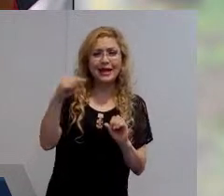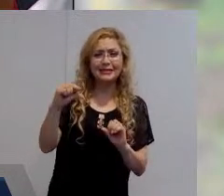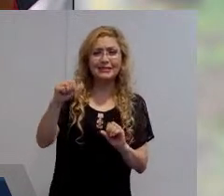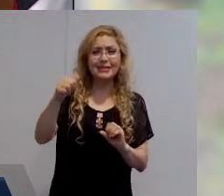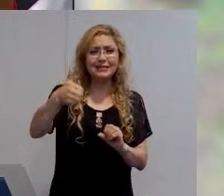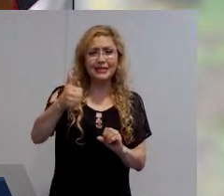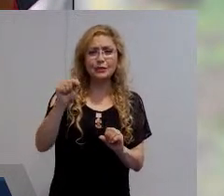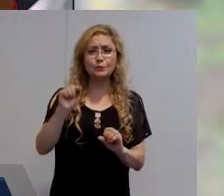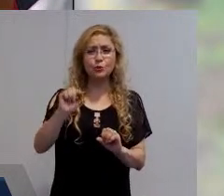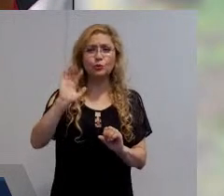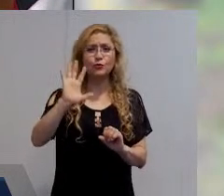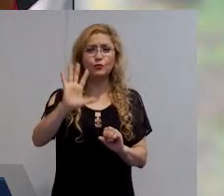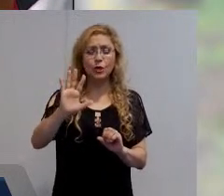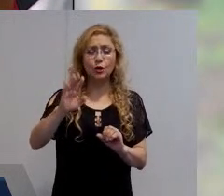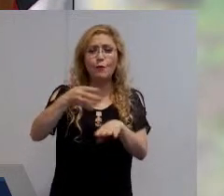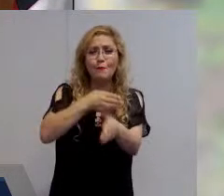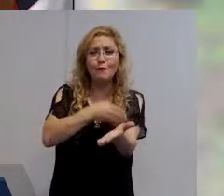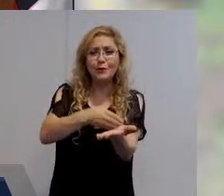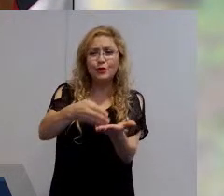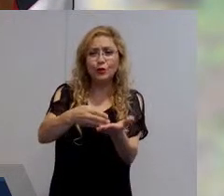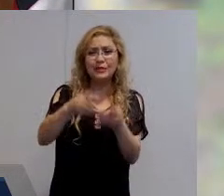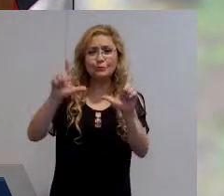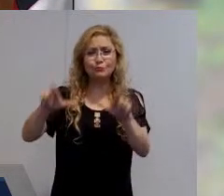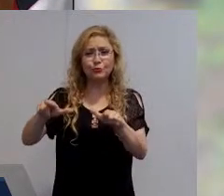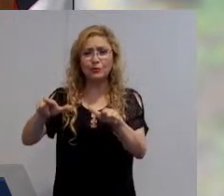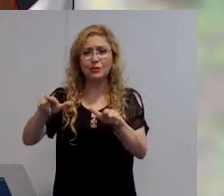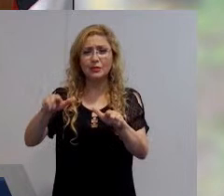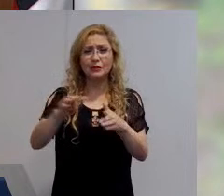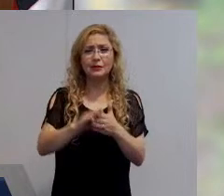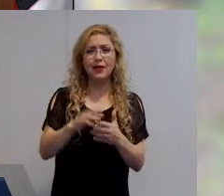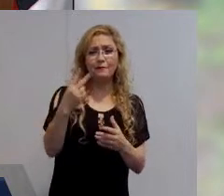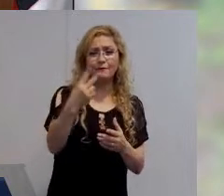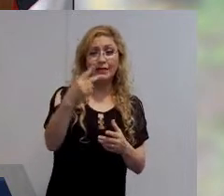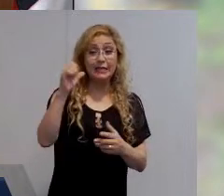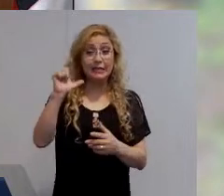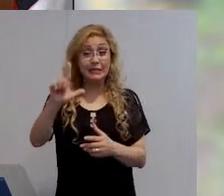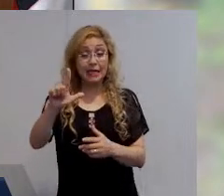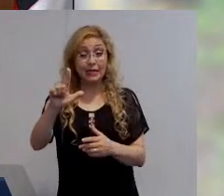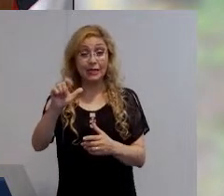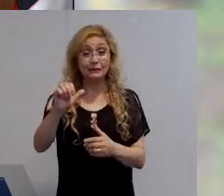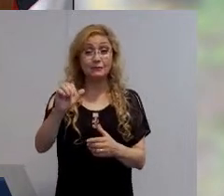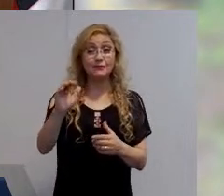16.5 million hectares, providing